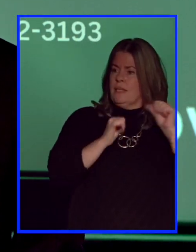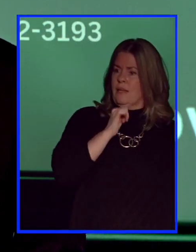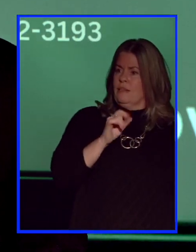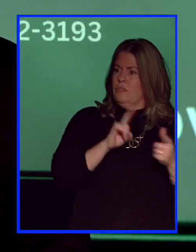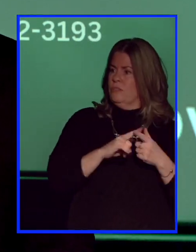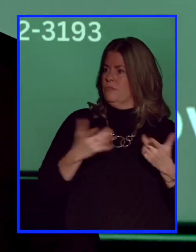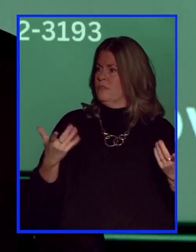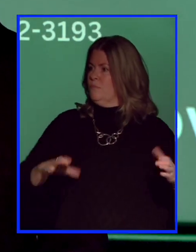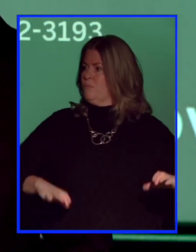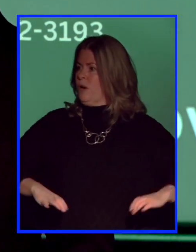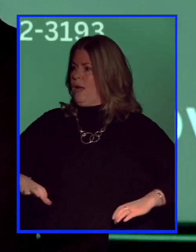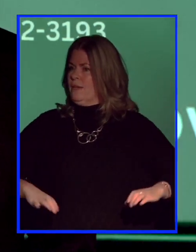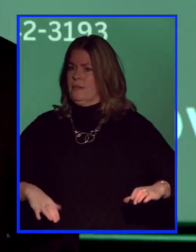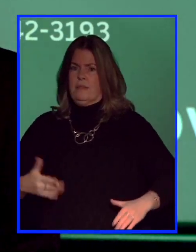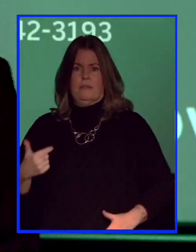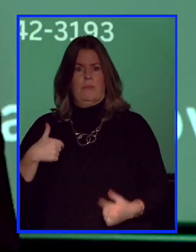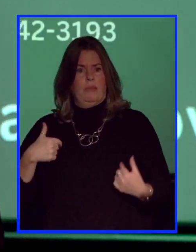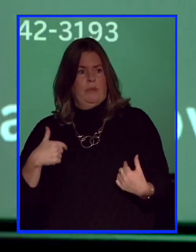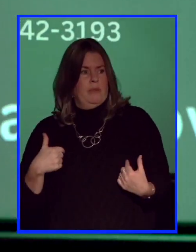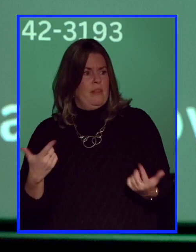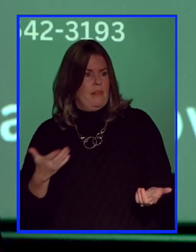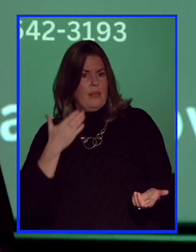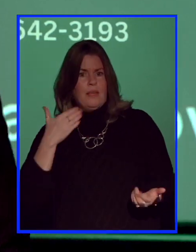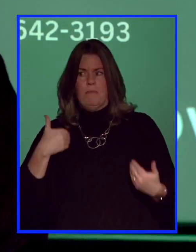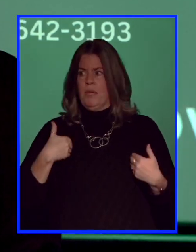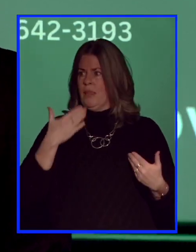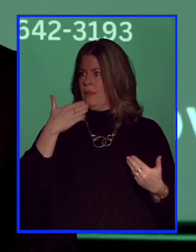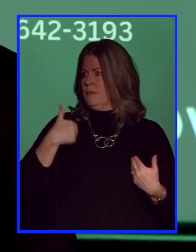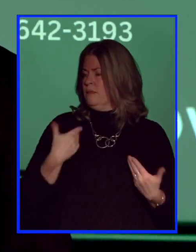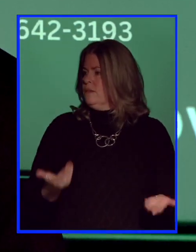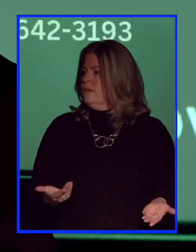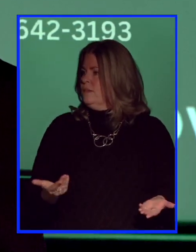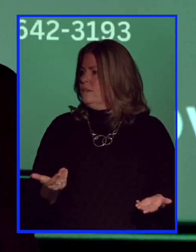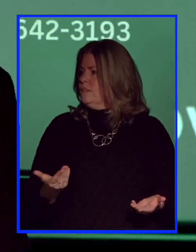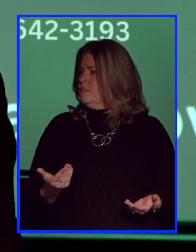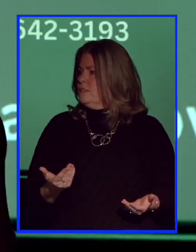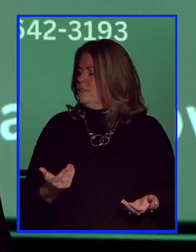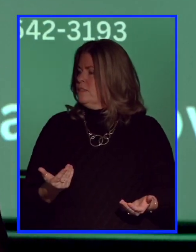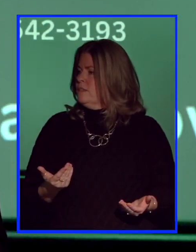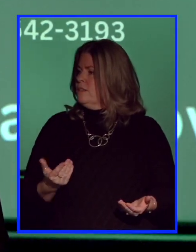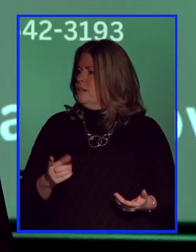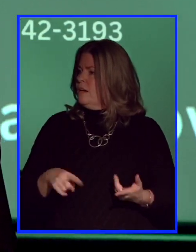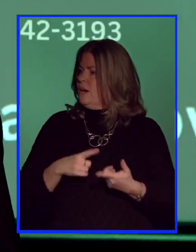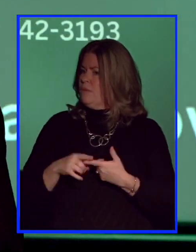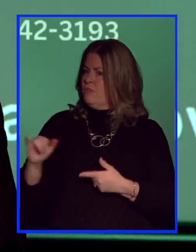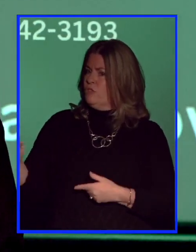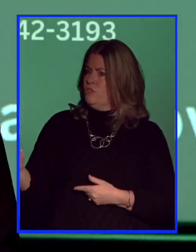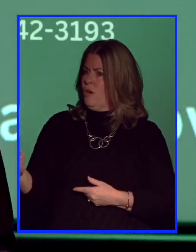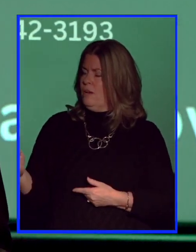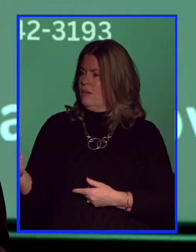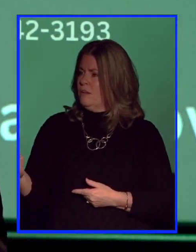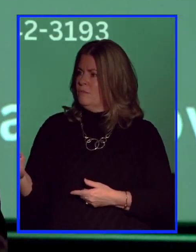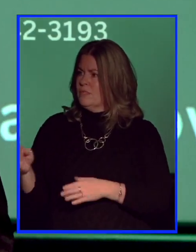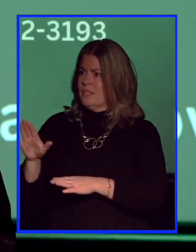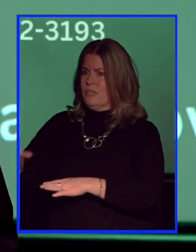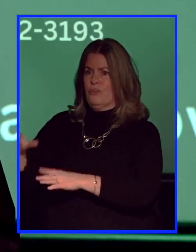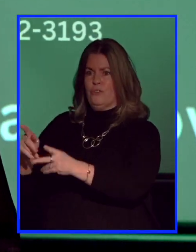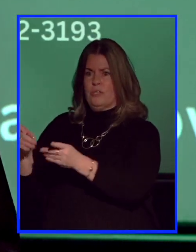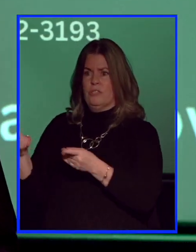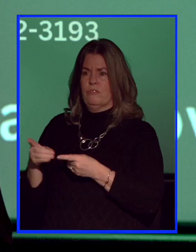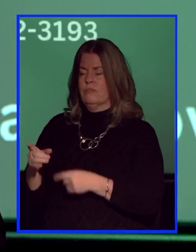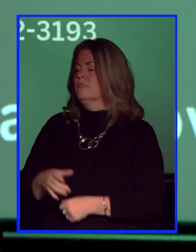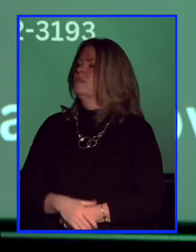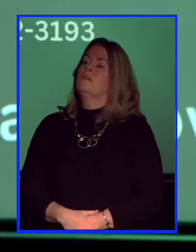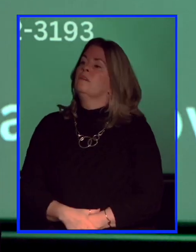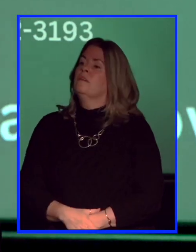bragging by Marjorie Taylor Greene about these 2,500 jobs that are in her district.